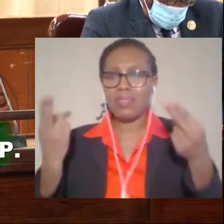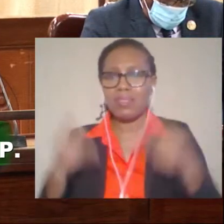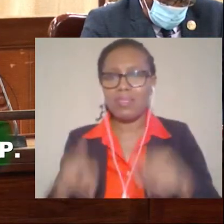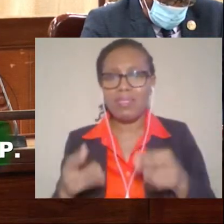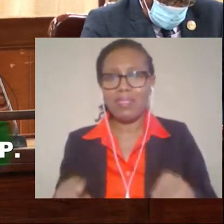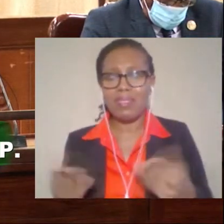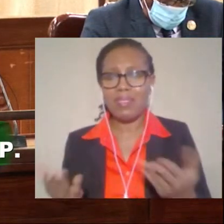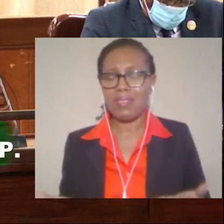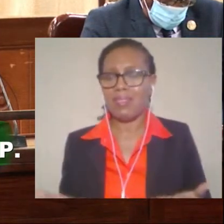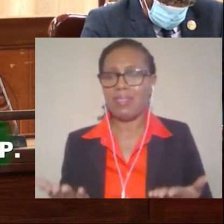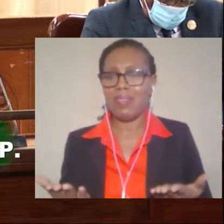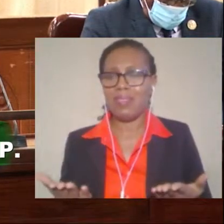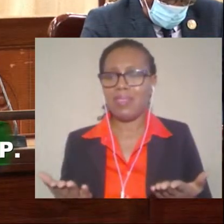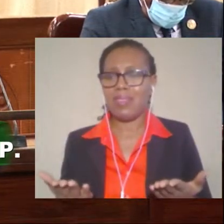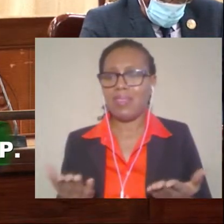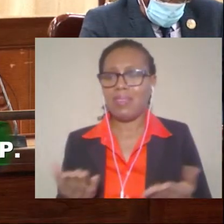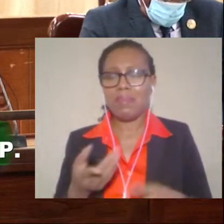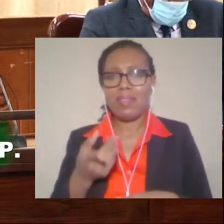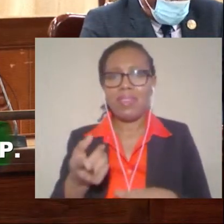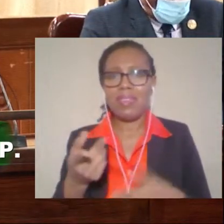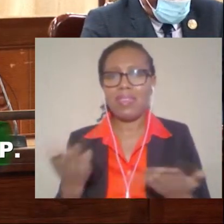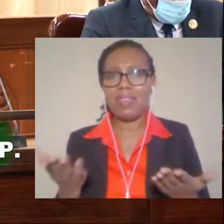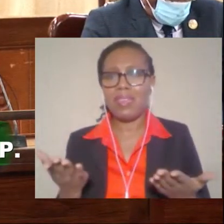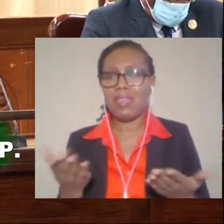is out on his feet.